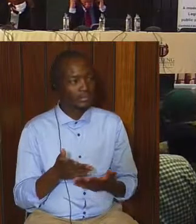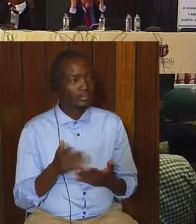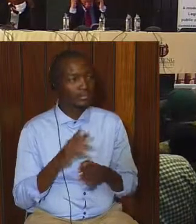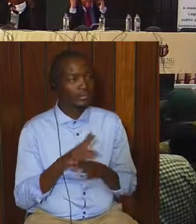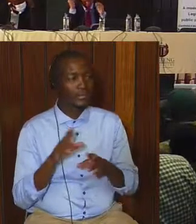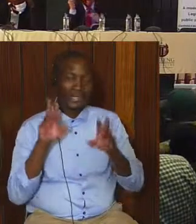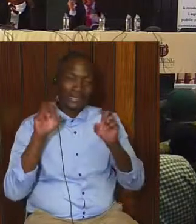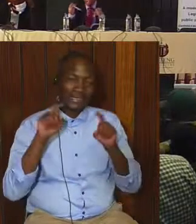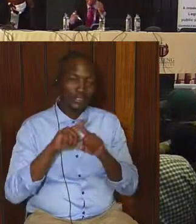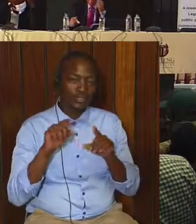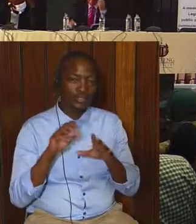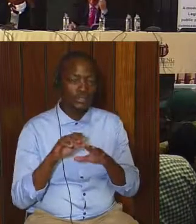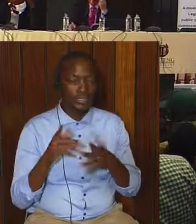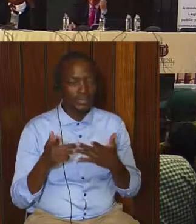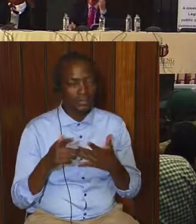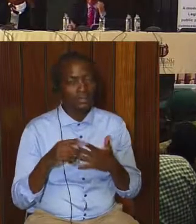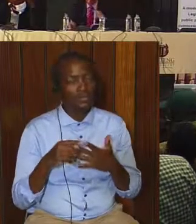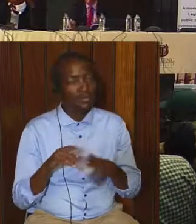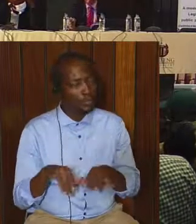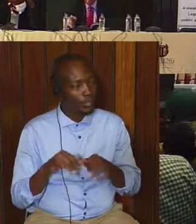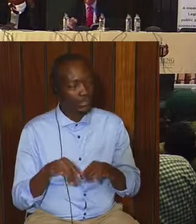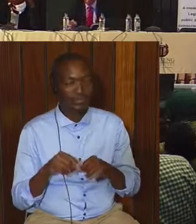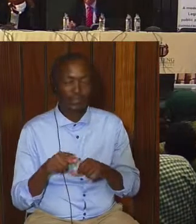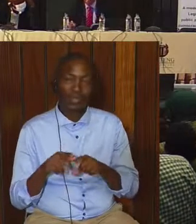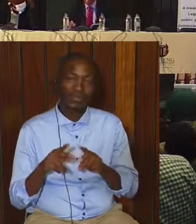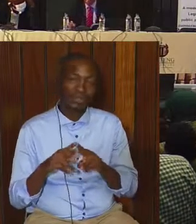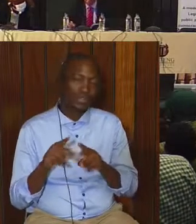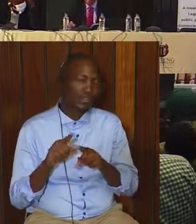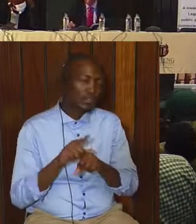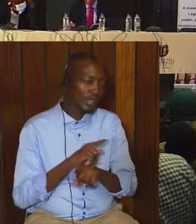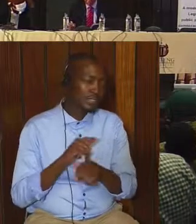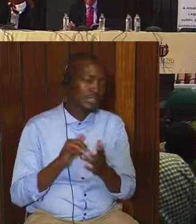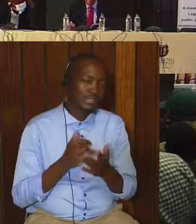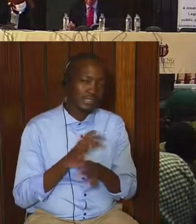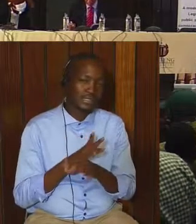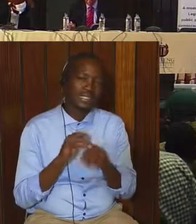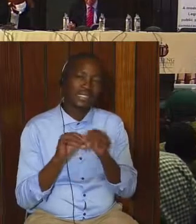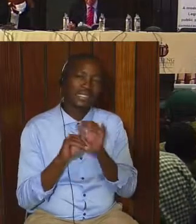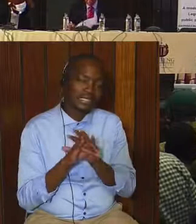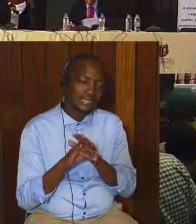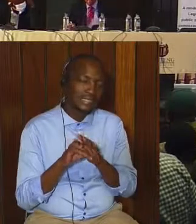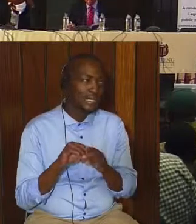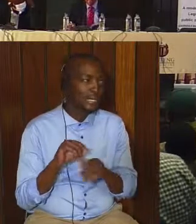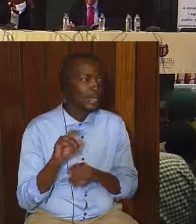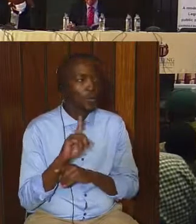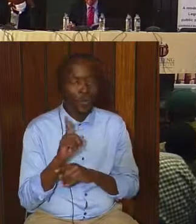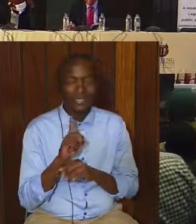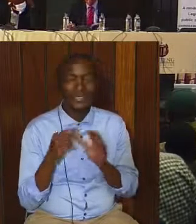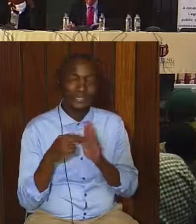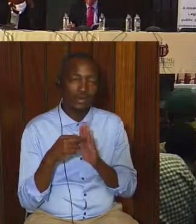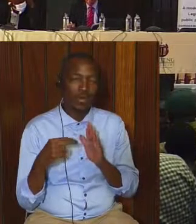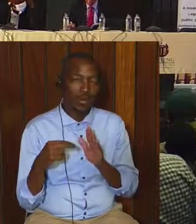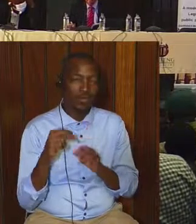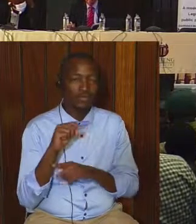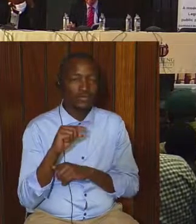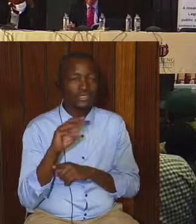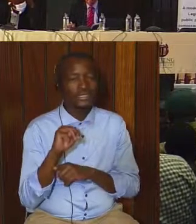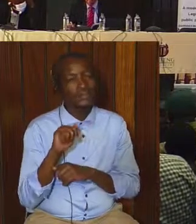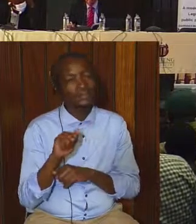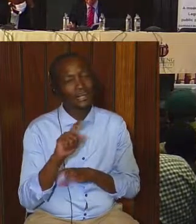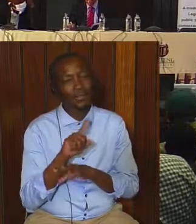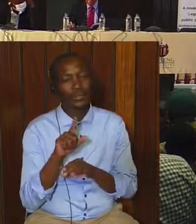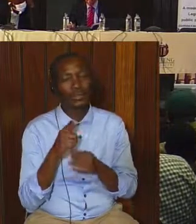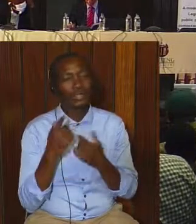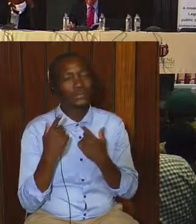matter that's been long outstanding. So just indicate what's the role of the GMA. What are they going to be